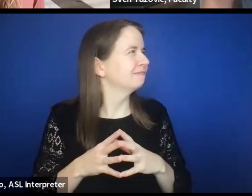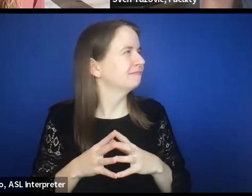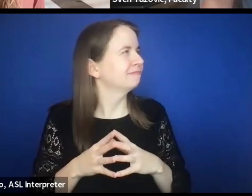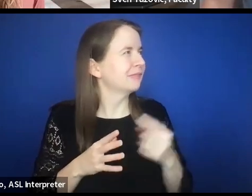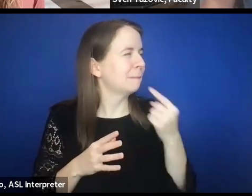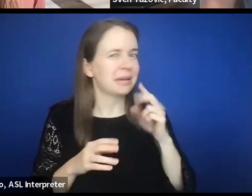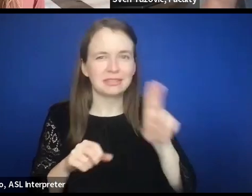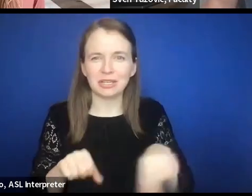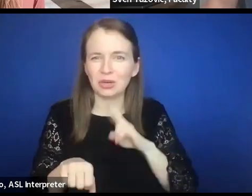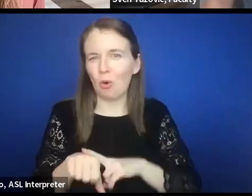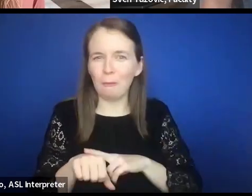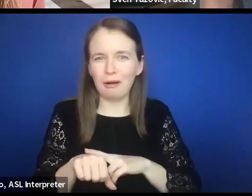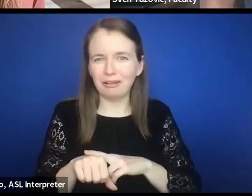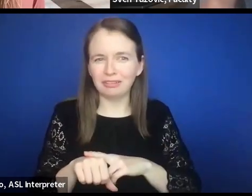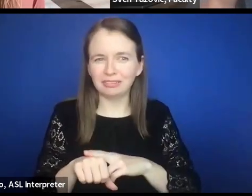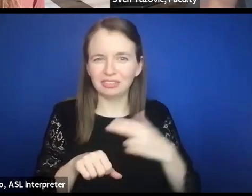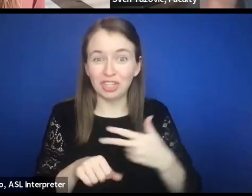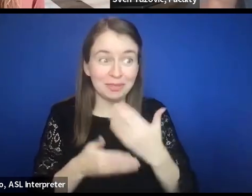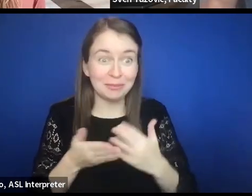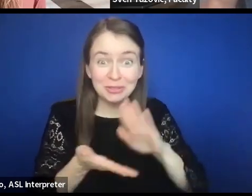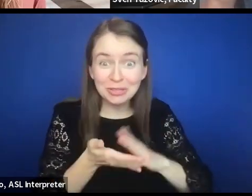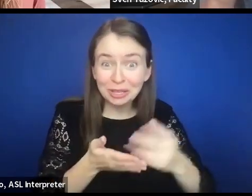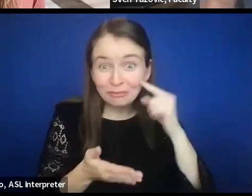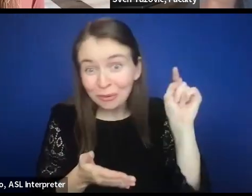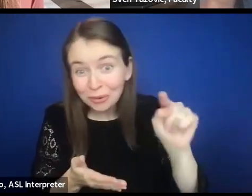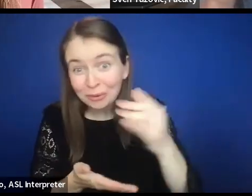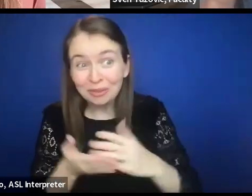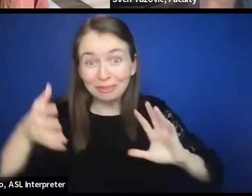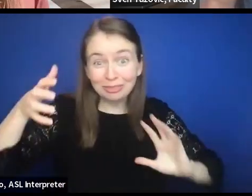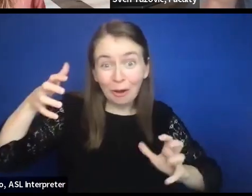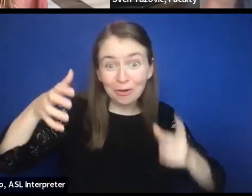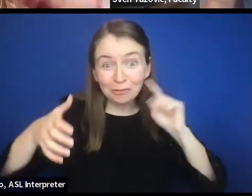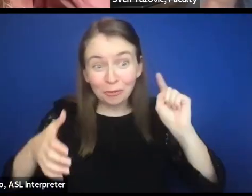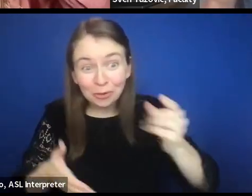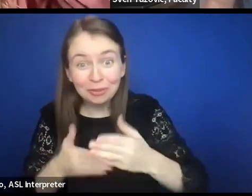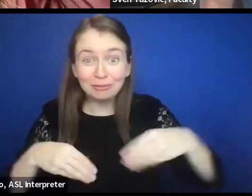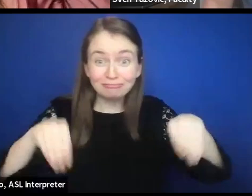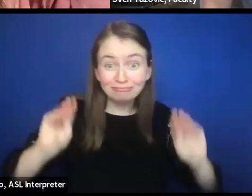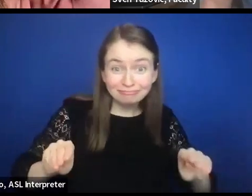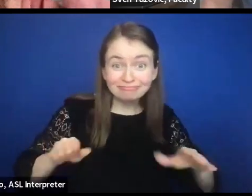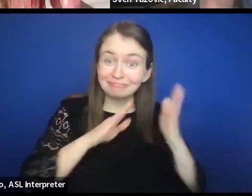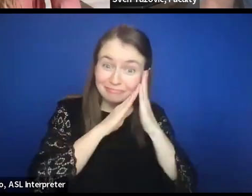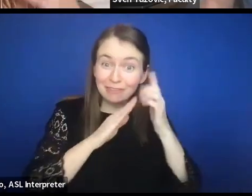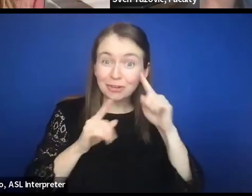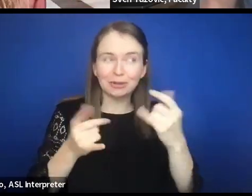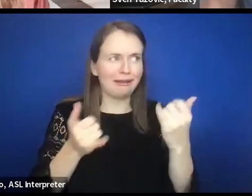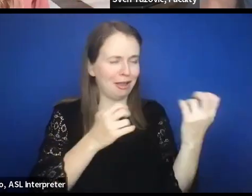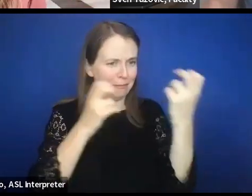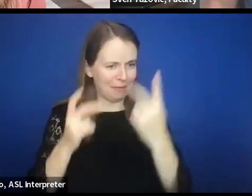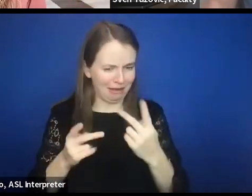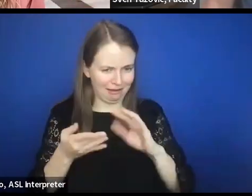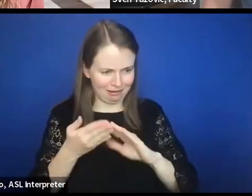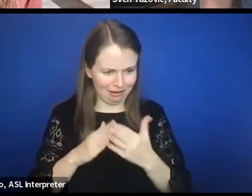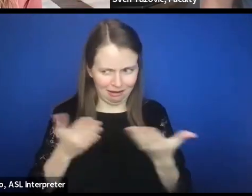normal things on the ship basically. Someone is cooking for you, someone is doing the laundry, someone is doing your bed, and now you're back here in